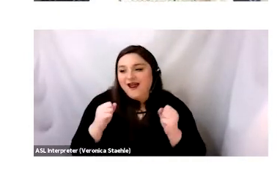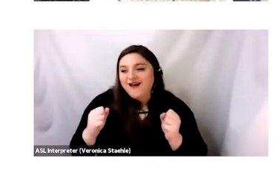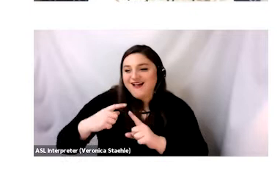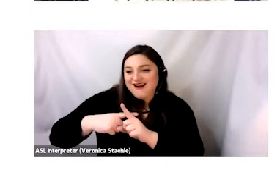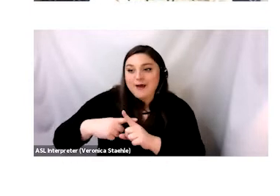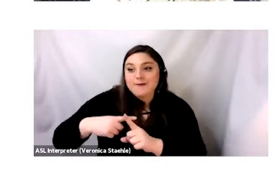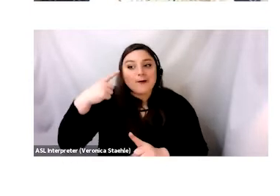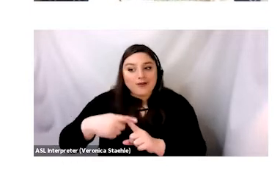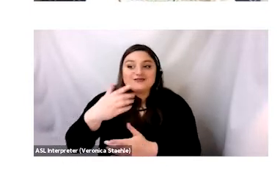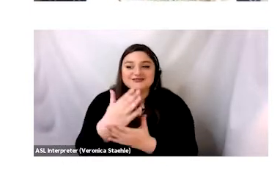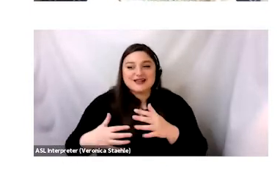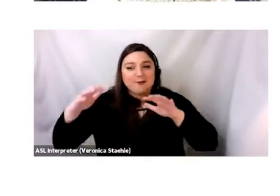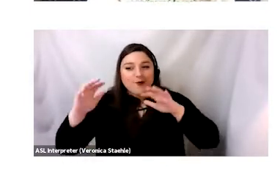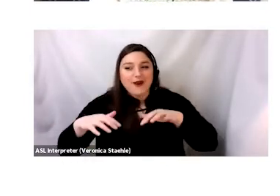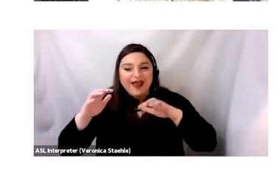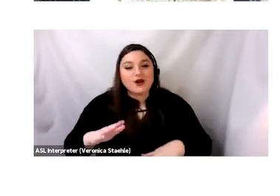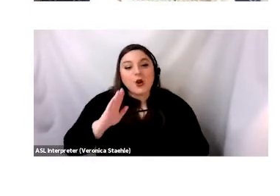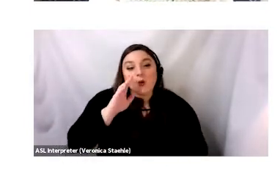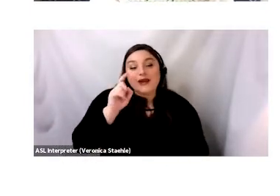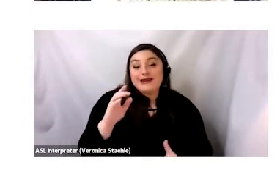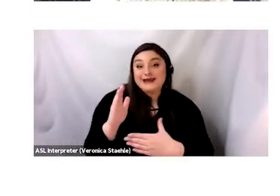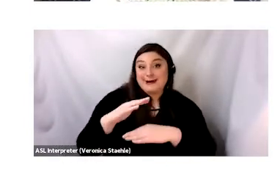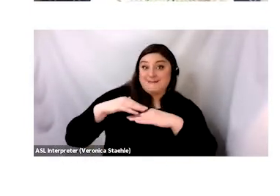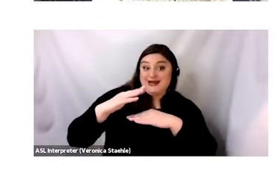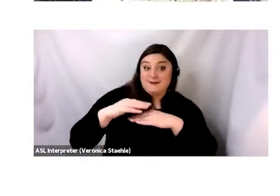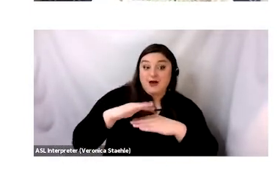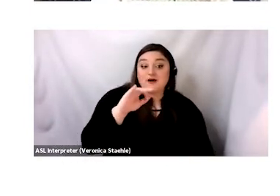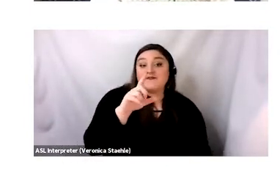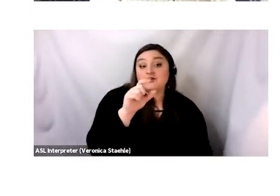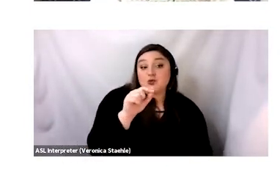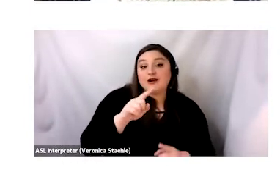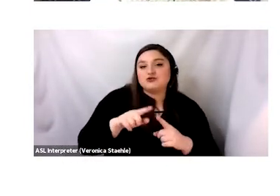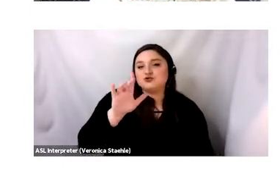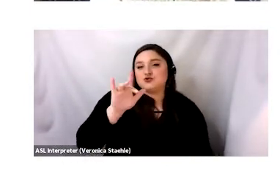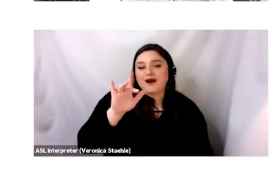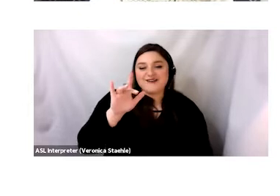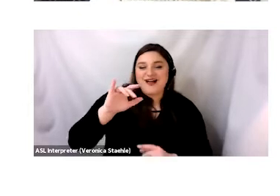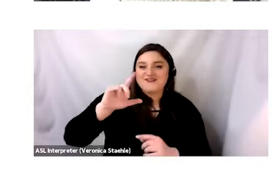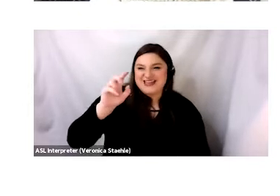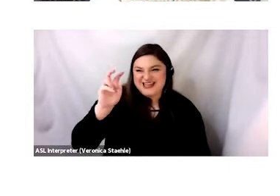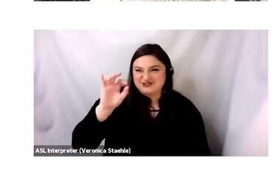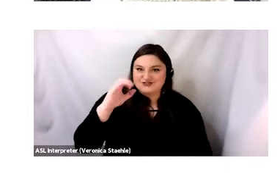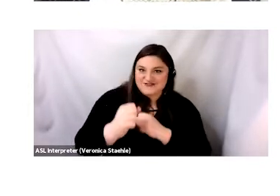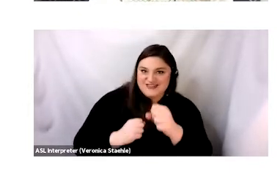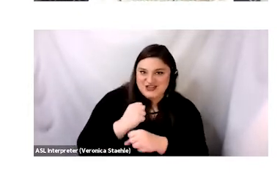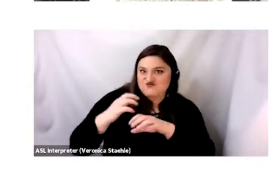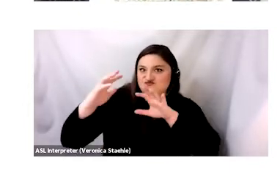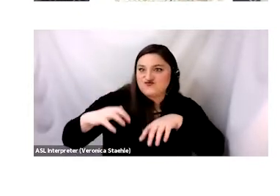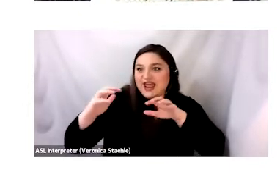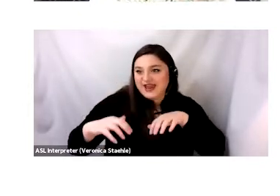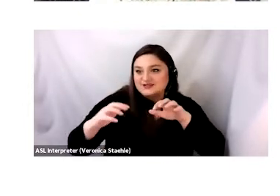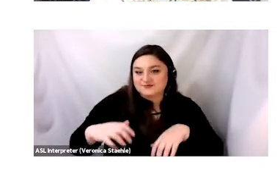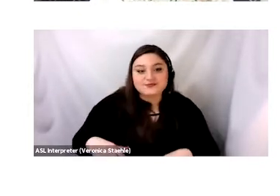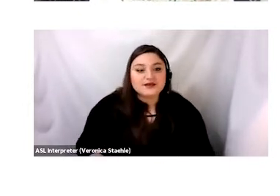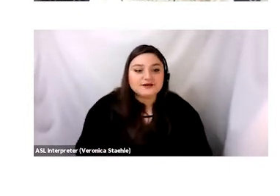also it needs some rain. So minimum 20 to 25 inches of rain per year. And what we also know, especially in rainforests, is that they're both